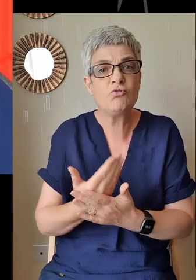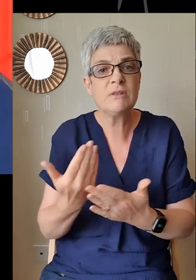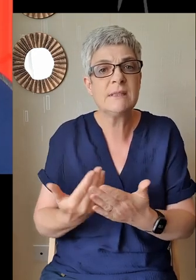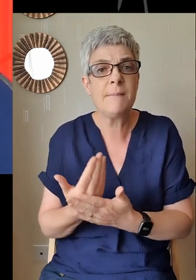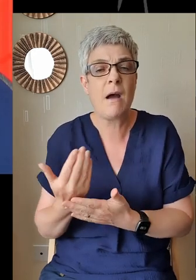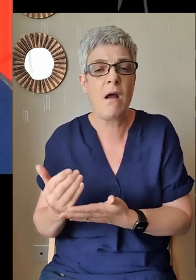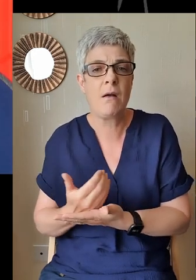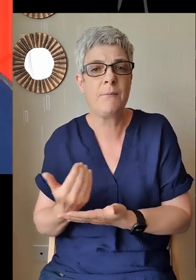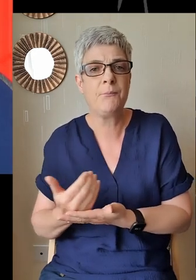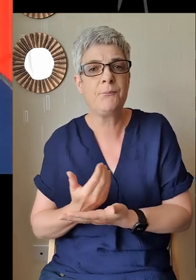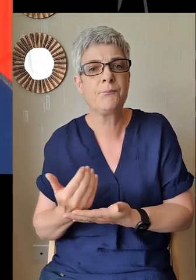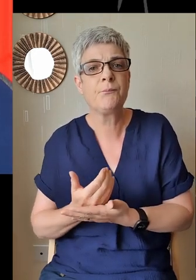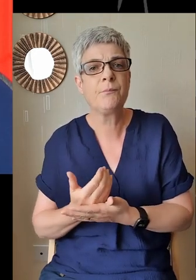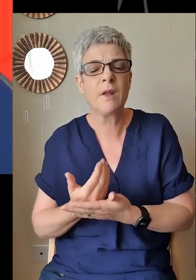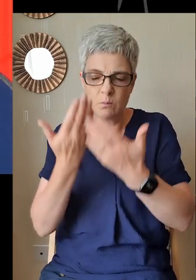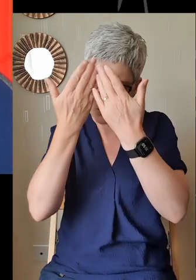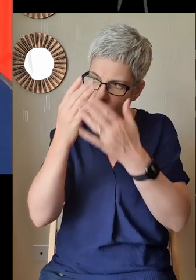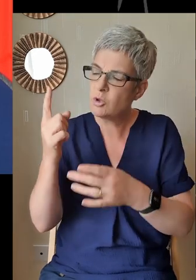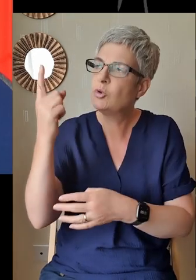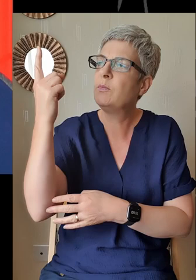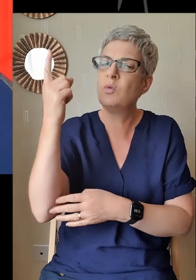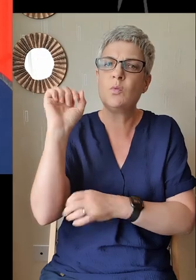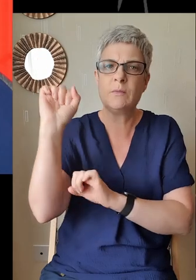And we worship you in his name,